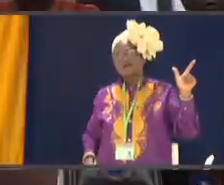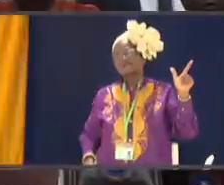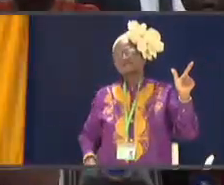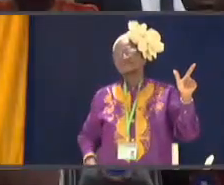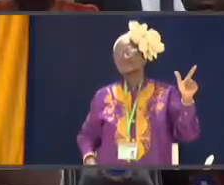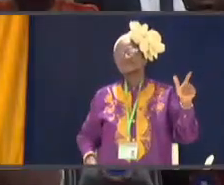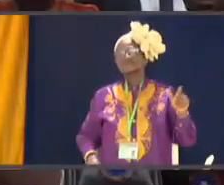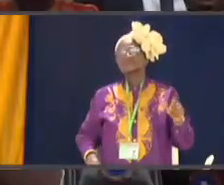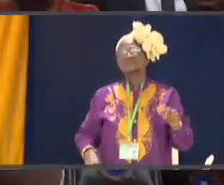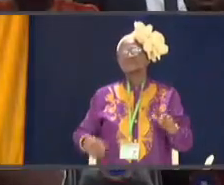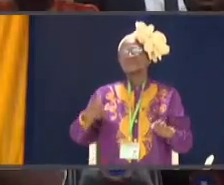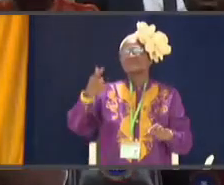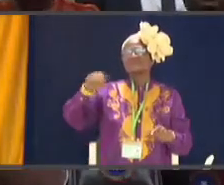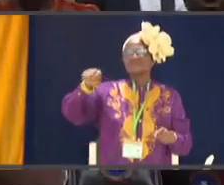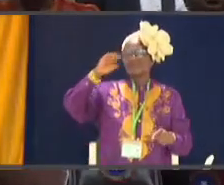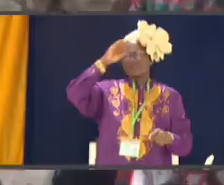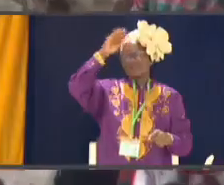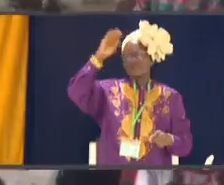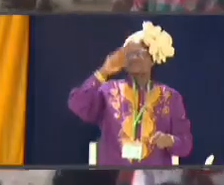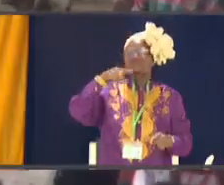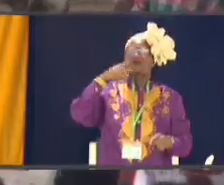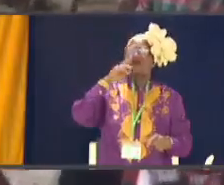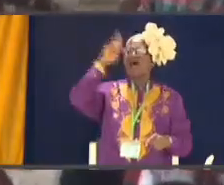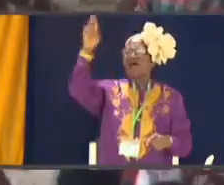The boys are saying thank you.